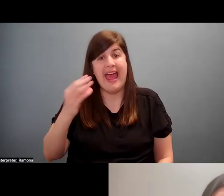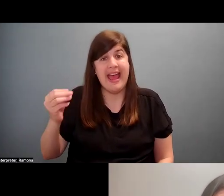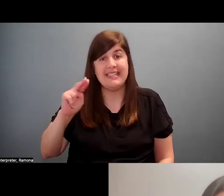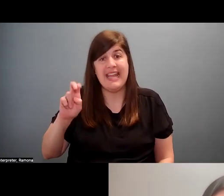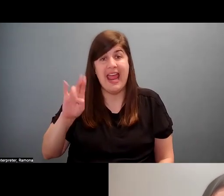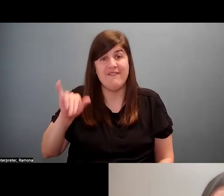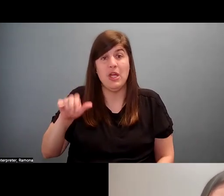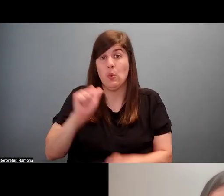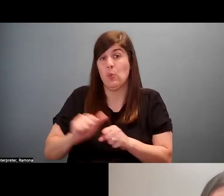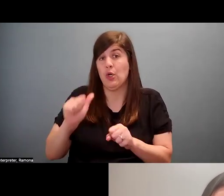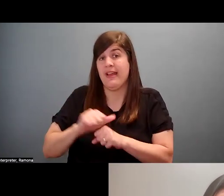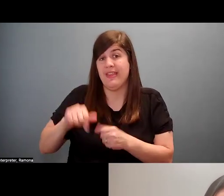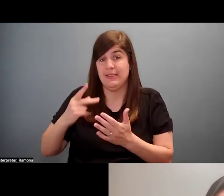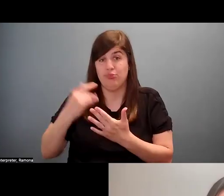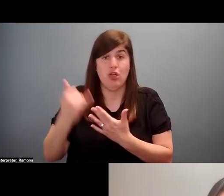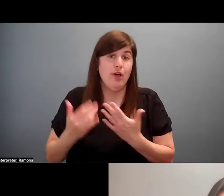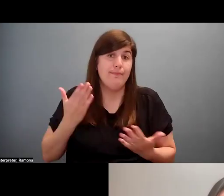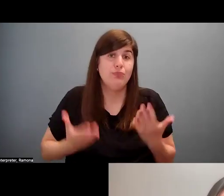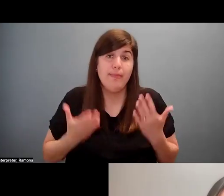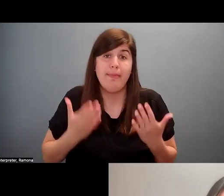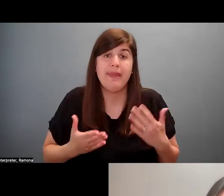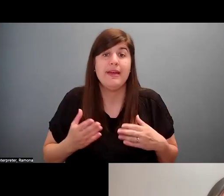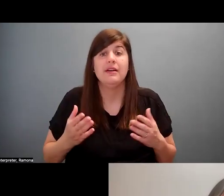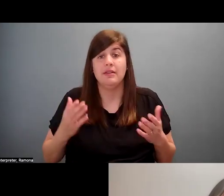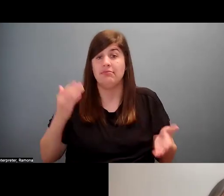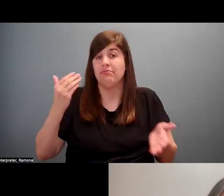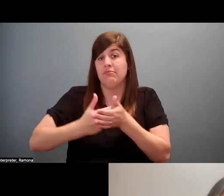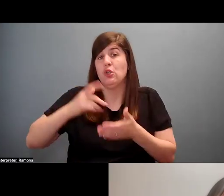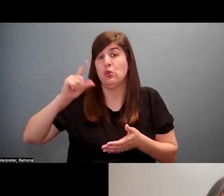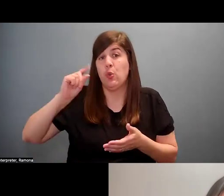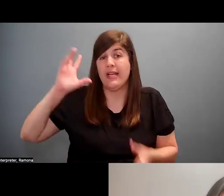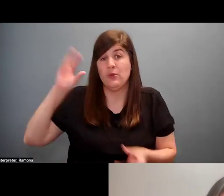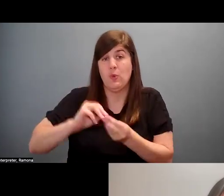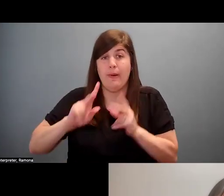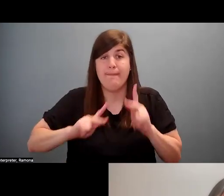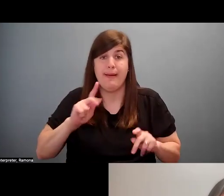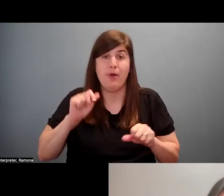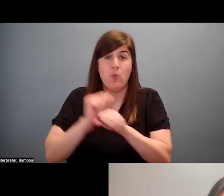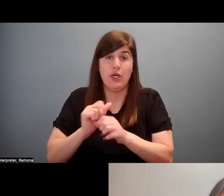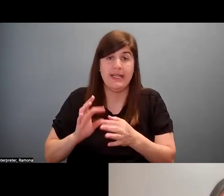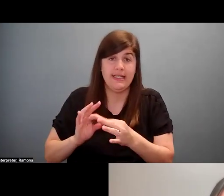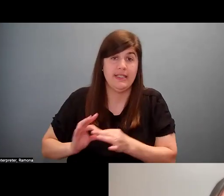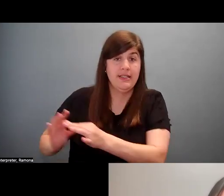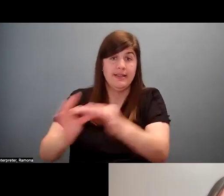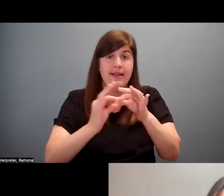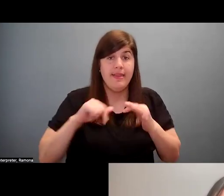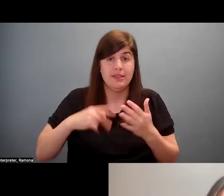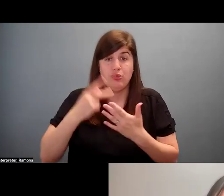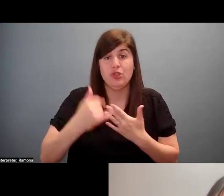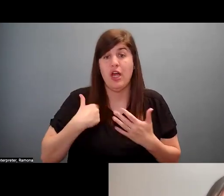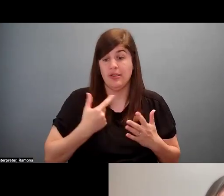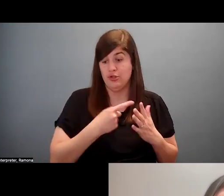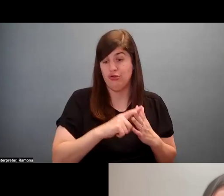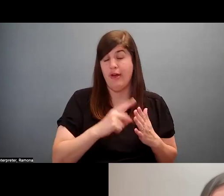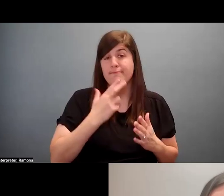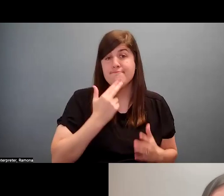this project. So I'd say there's probably close to 20 people working on this project. So when I started, it was just a little